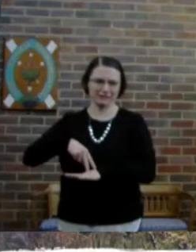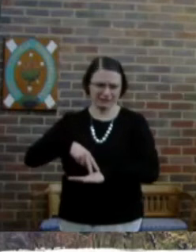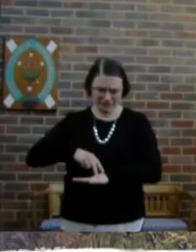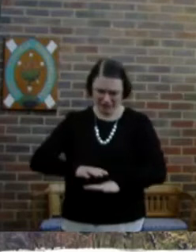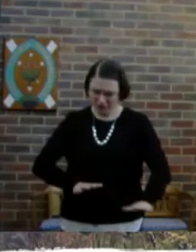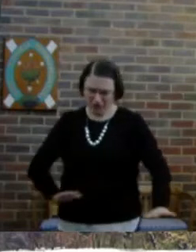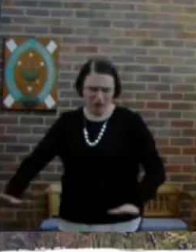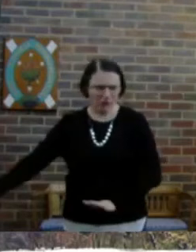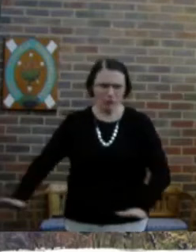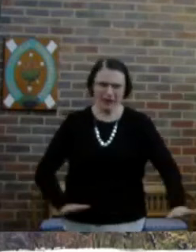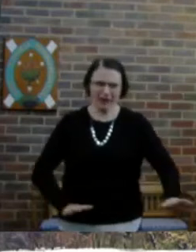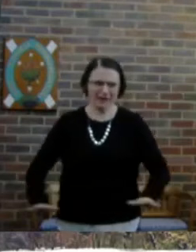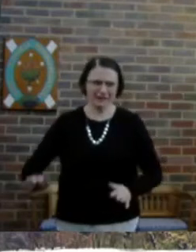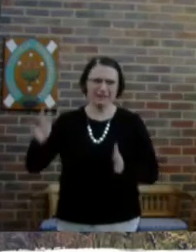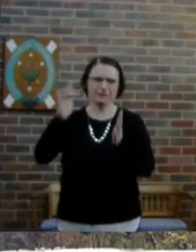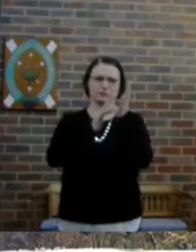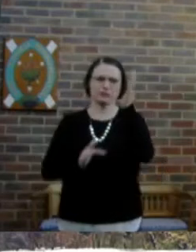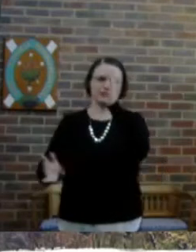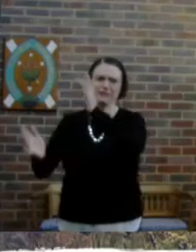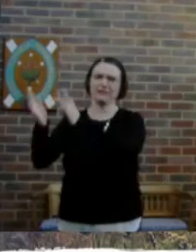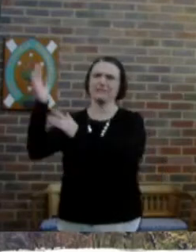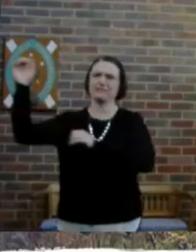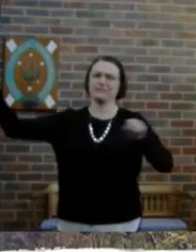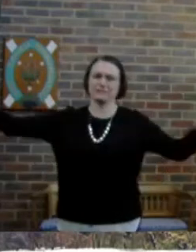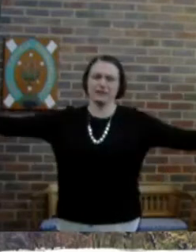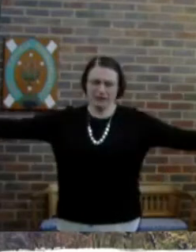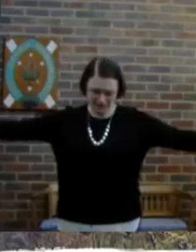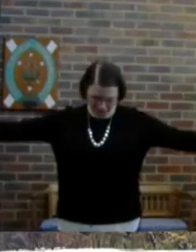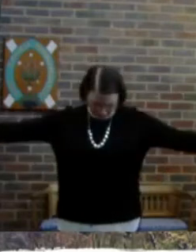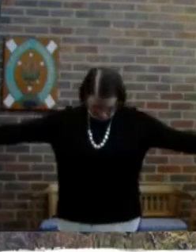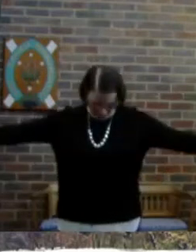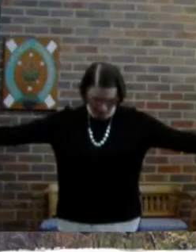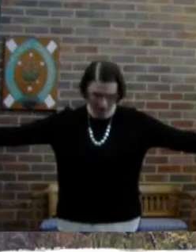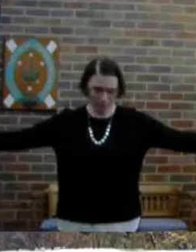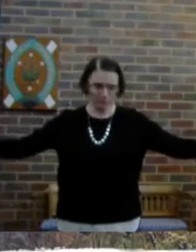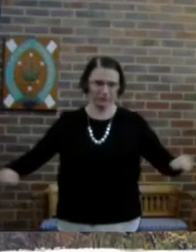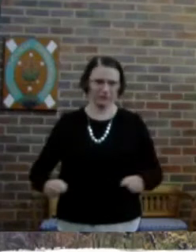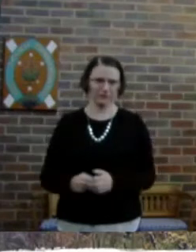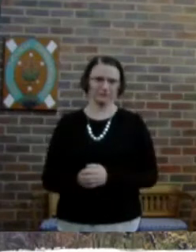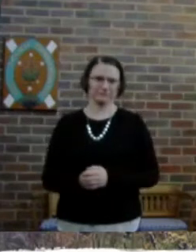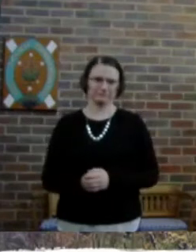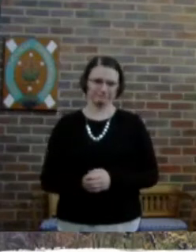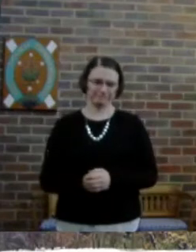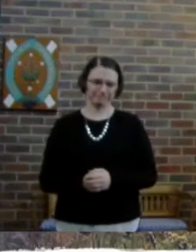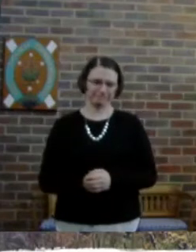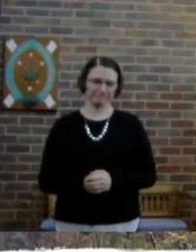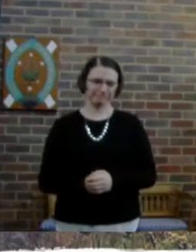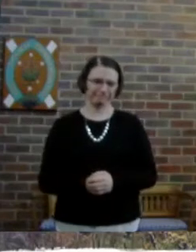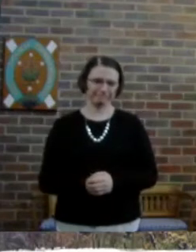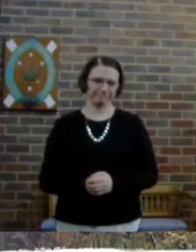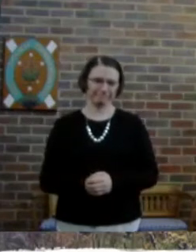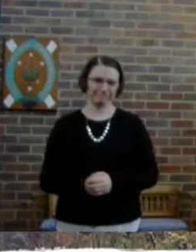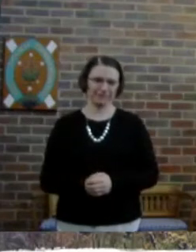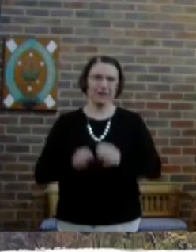Quakes as its maker Bows his head